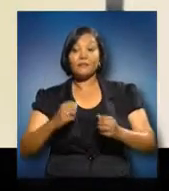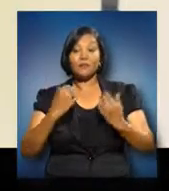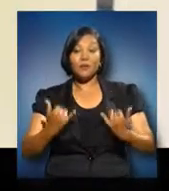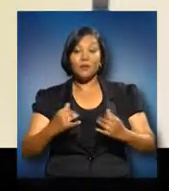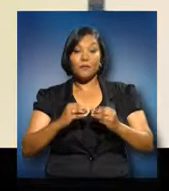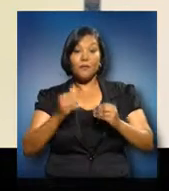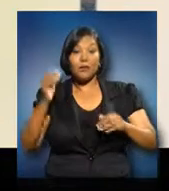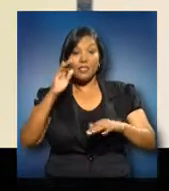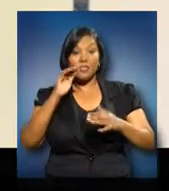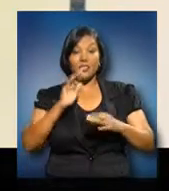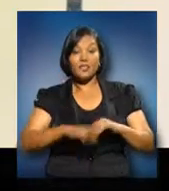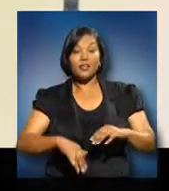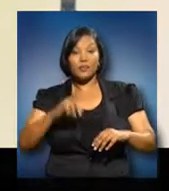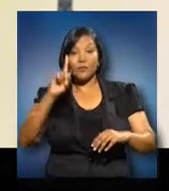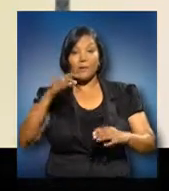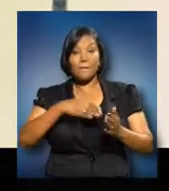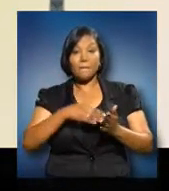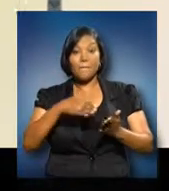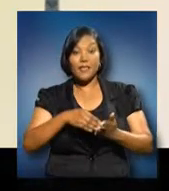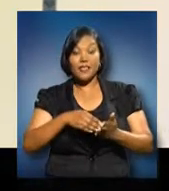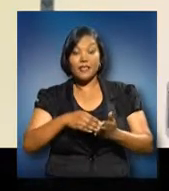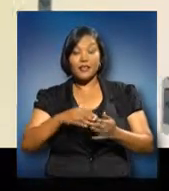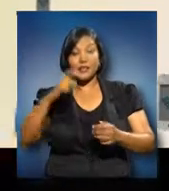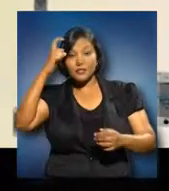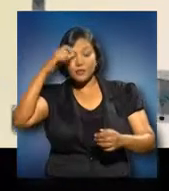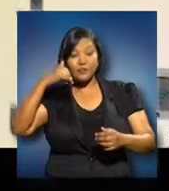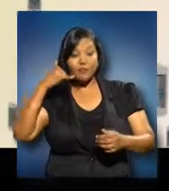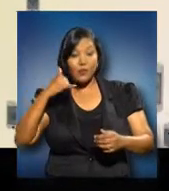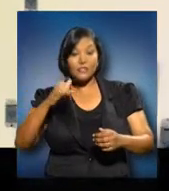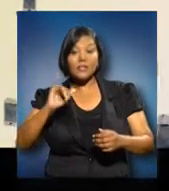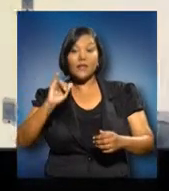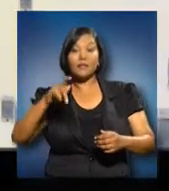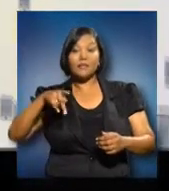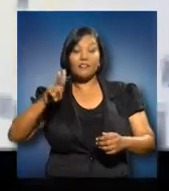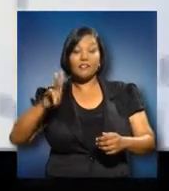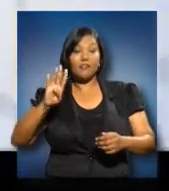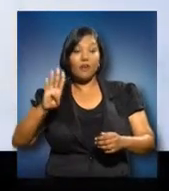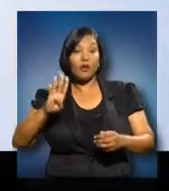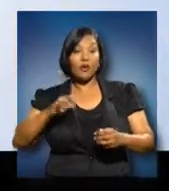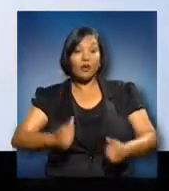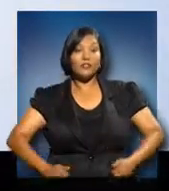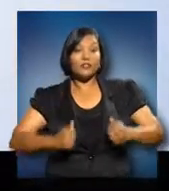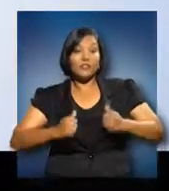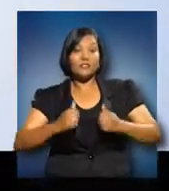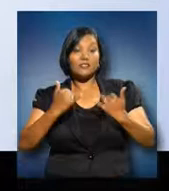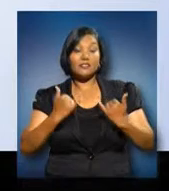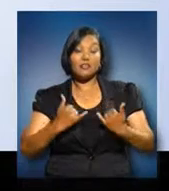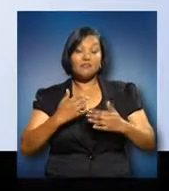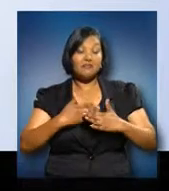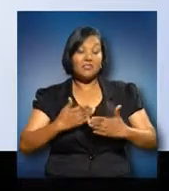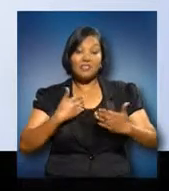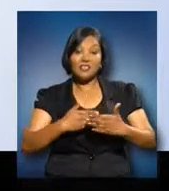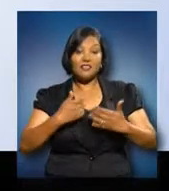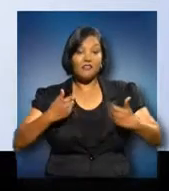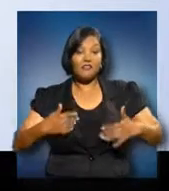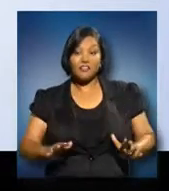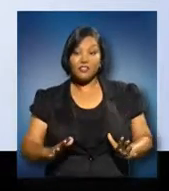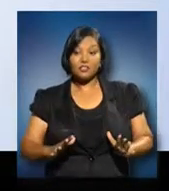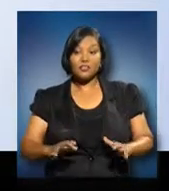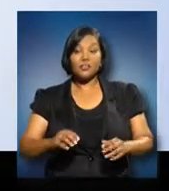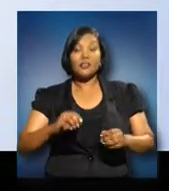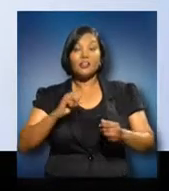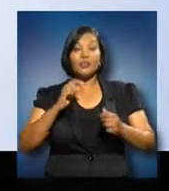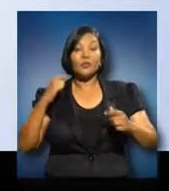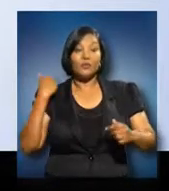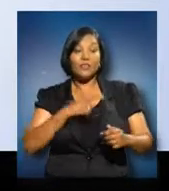1 billion smartphones alone, the IPv4 address space is now exhausted. The adoption of